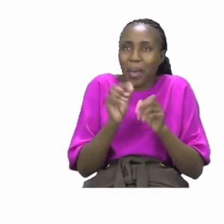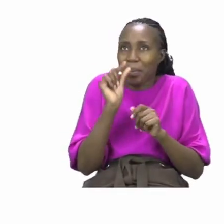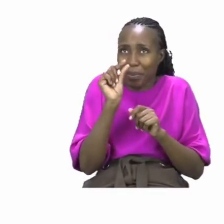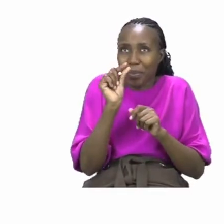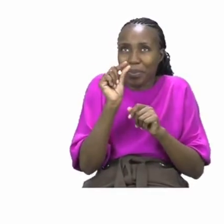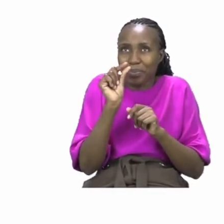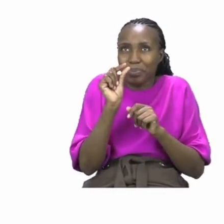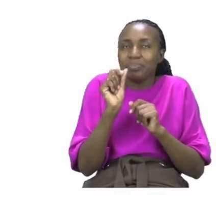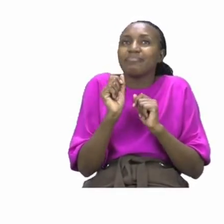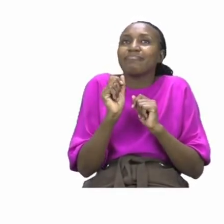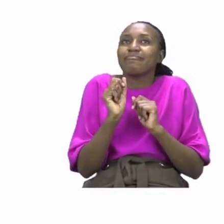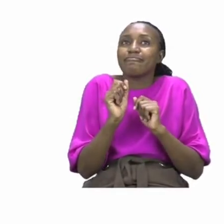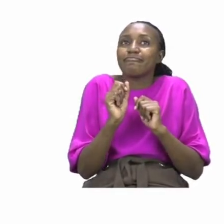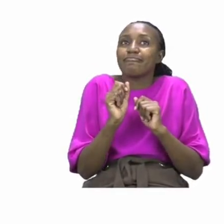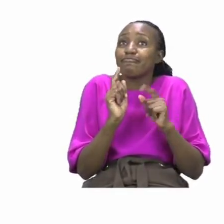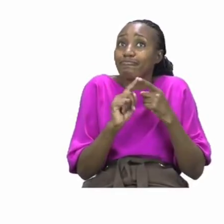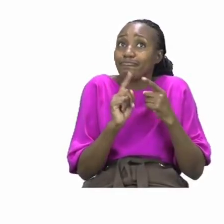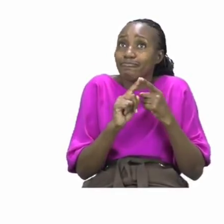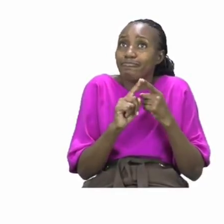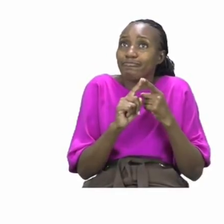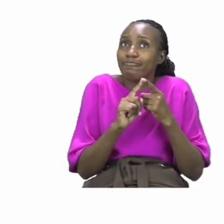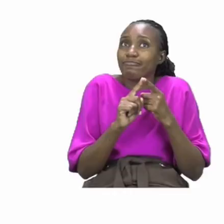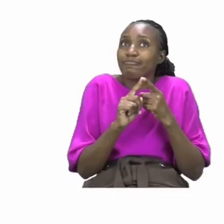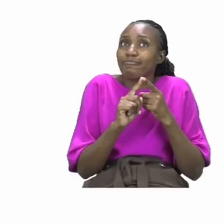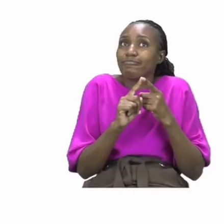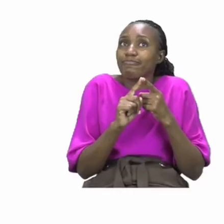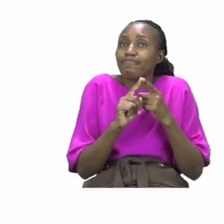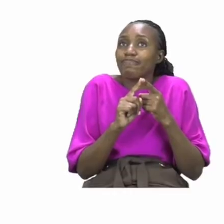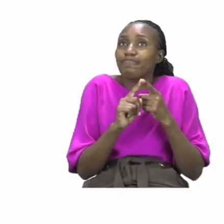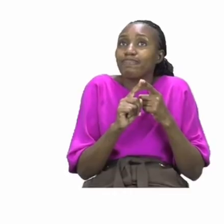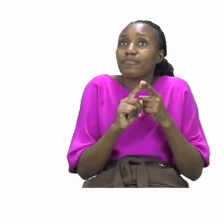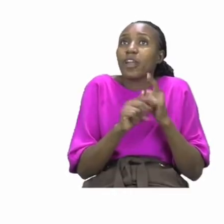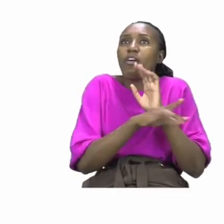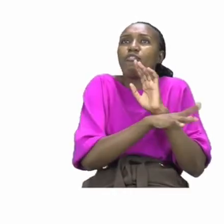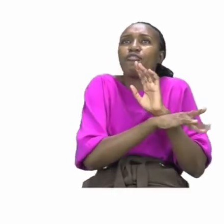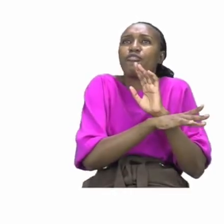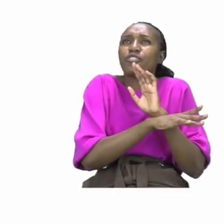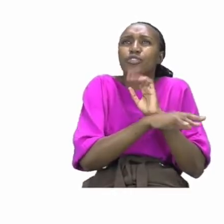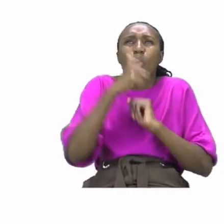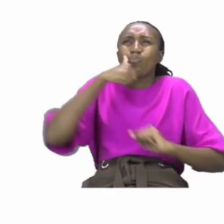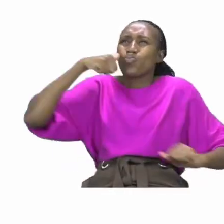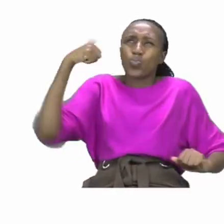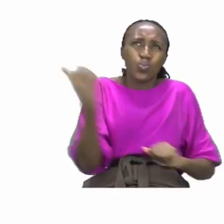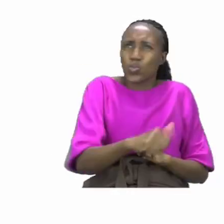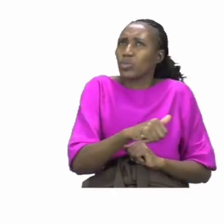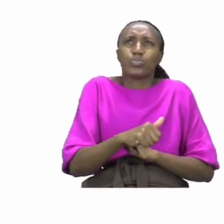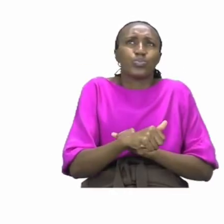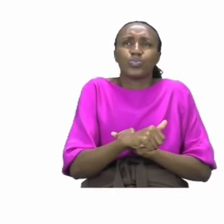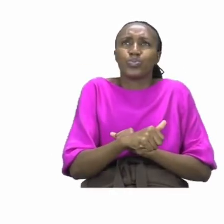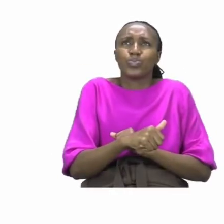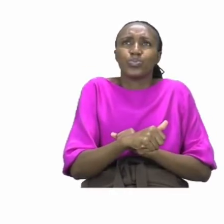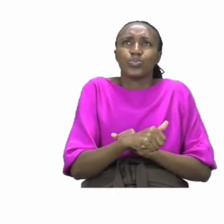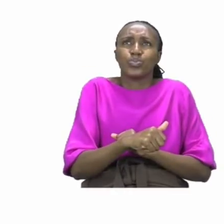differences. The first thing, boys and girls, is that a fruit is sweet.